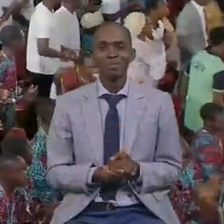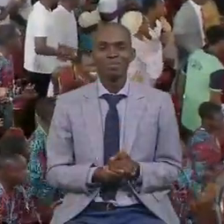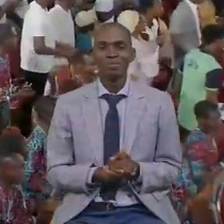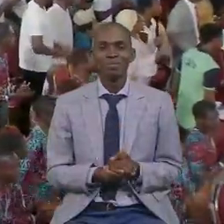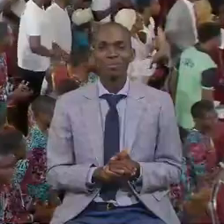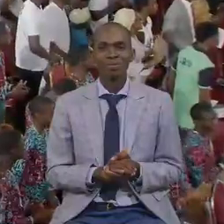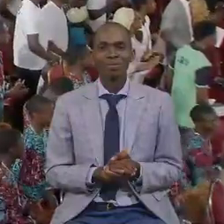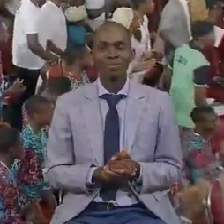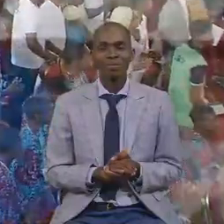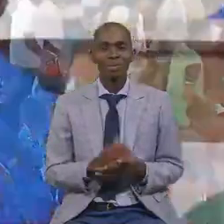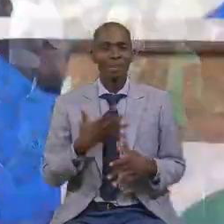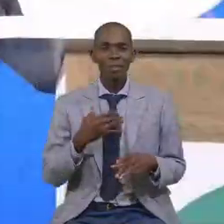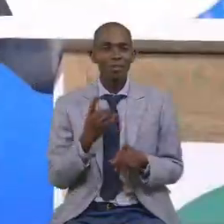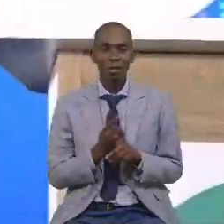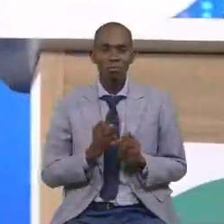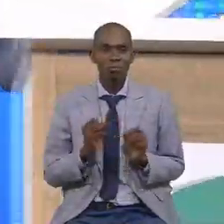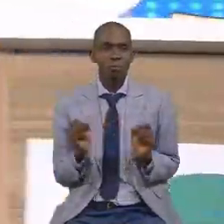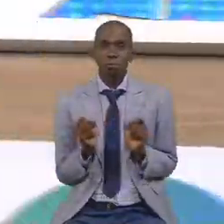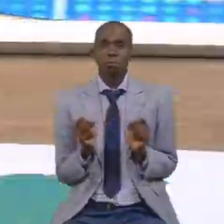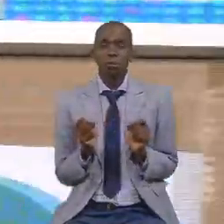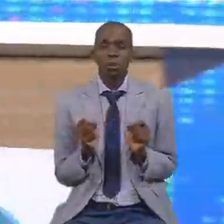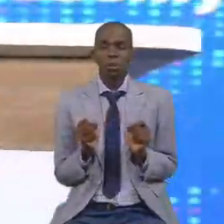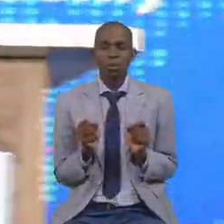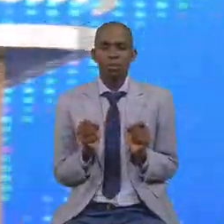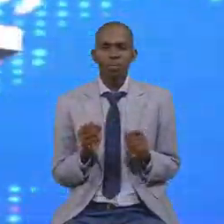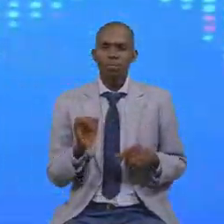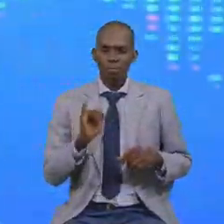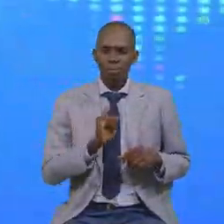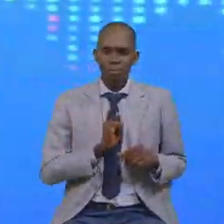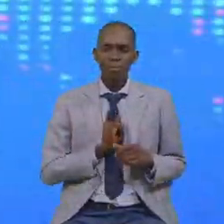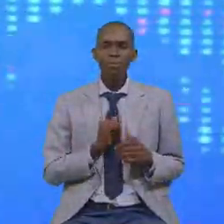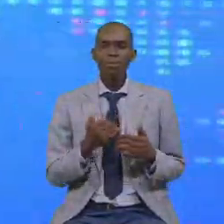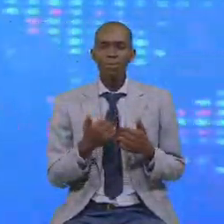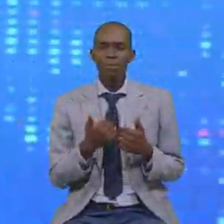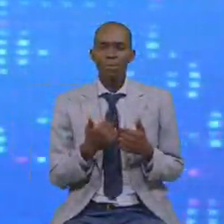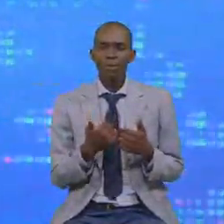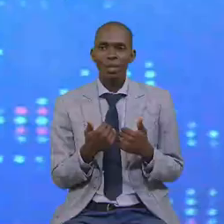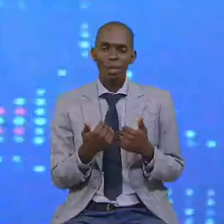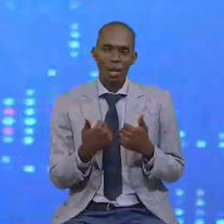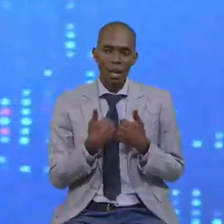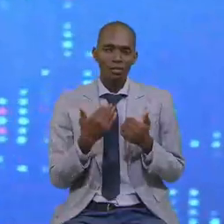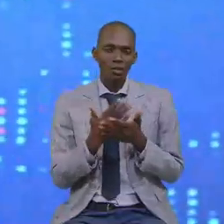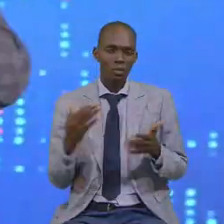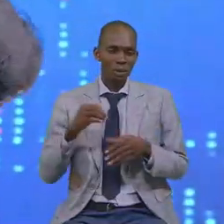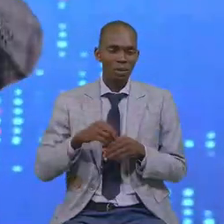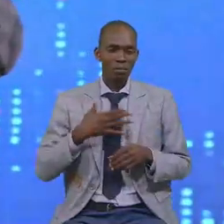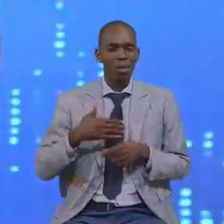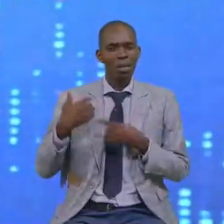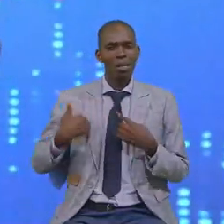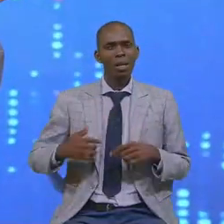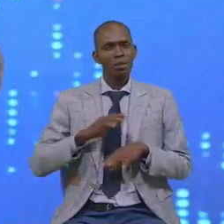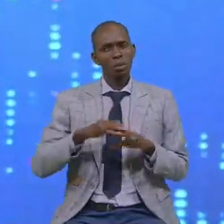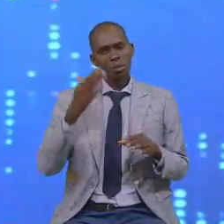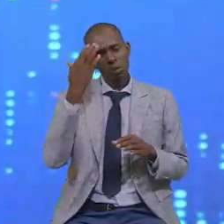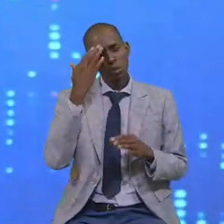All of a sudden, I had something in my heart. I don't know whether I